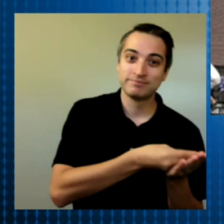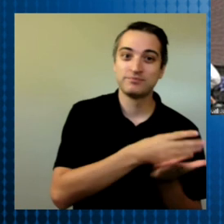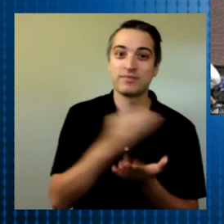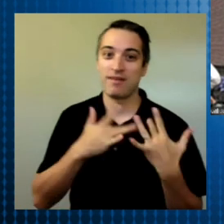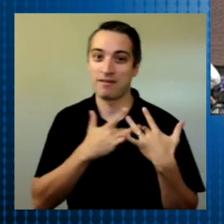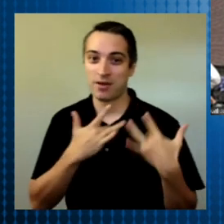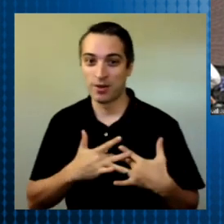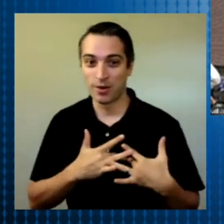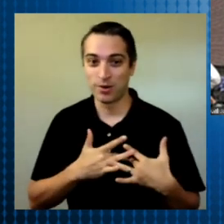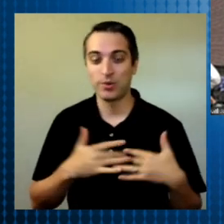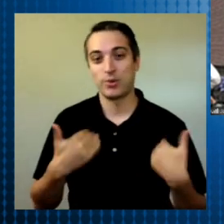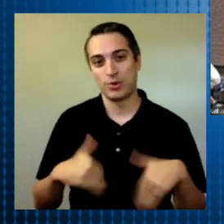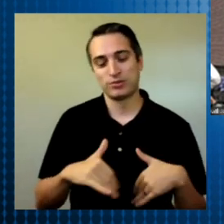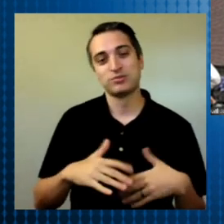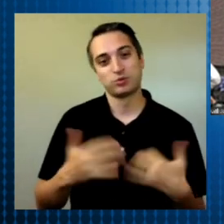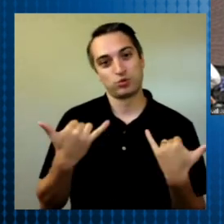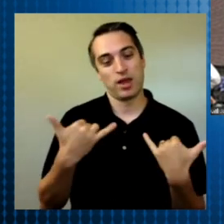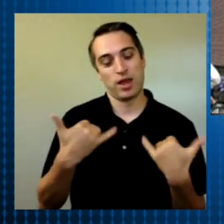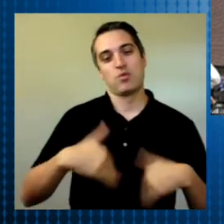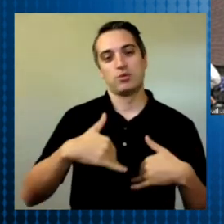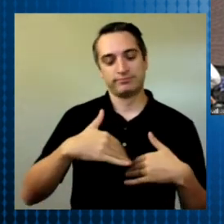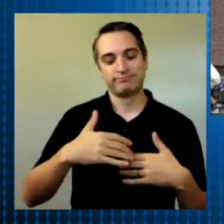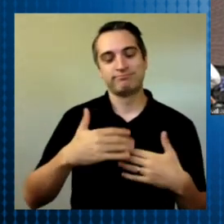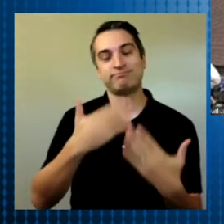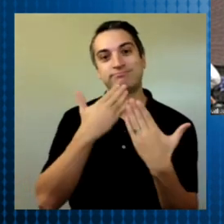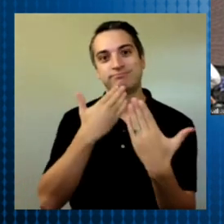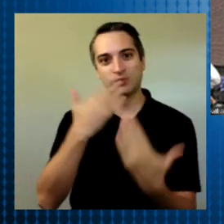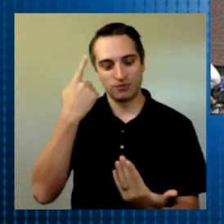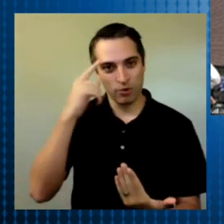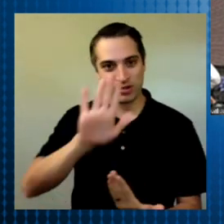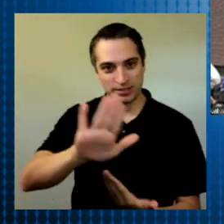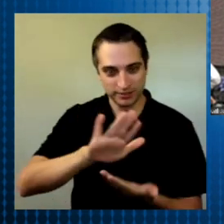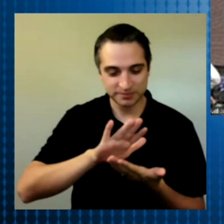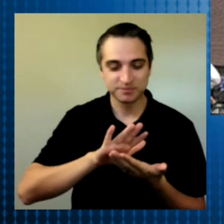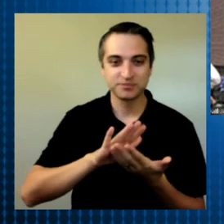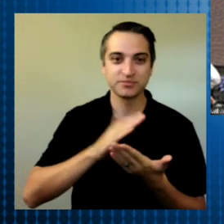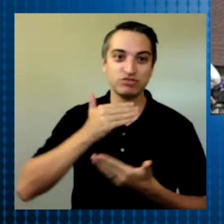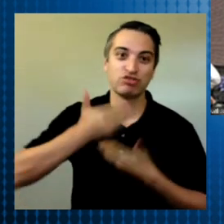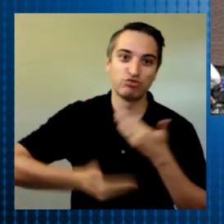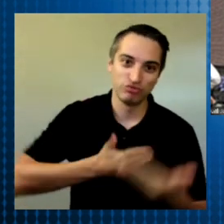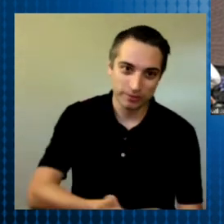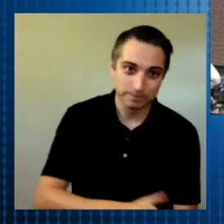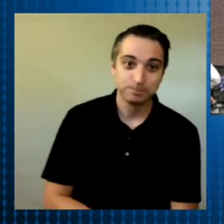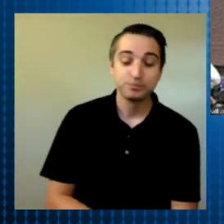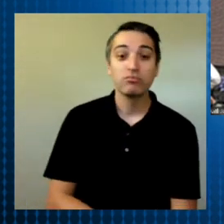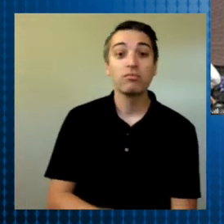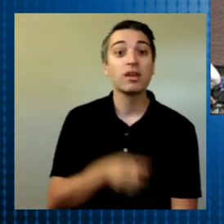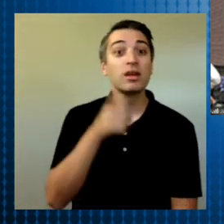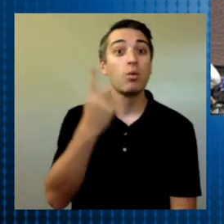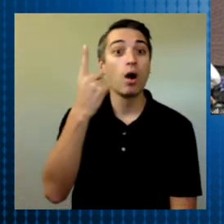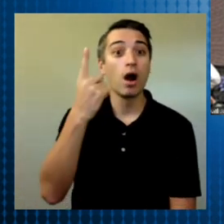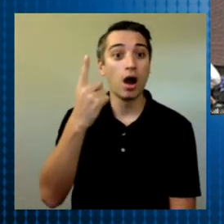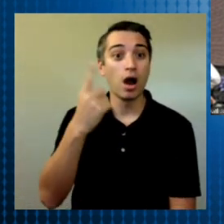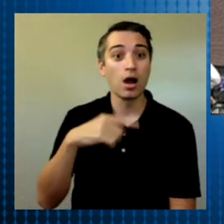generosity. As one of the inaugural benefactors of MCC's Talented Men of Today program, better